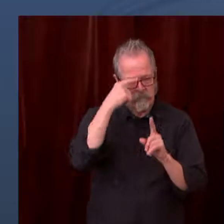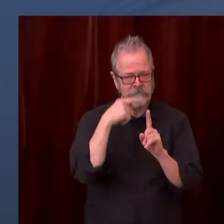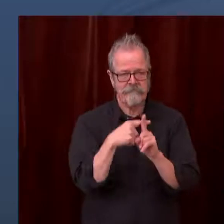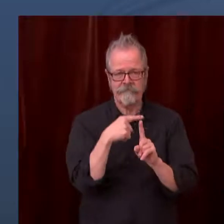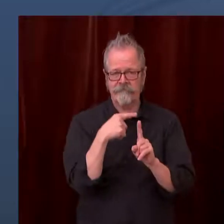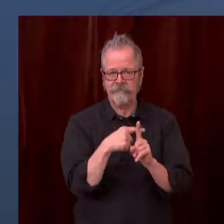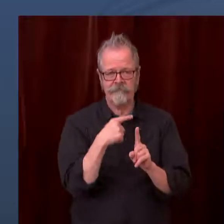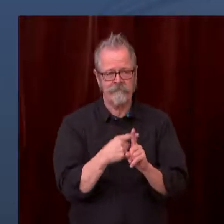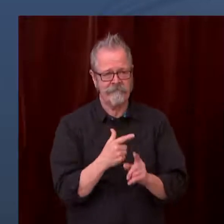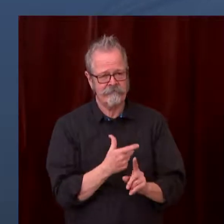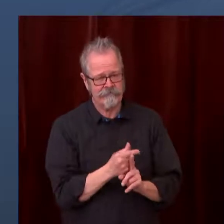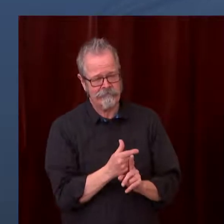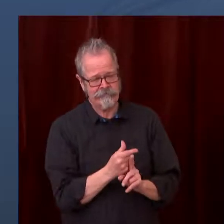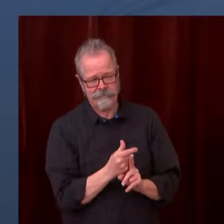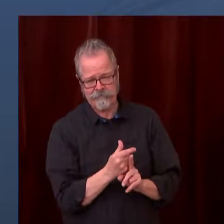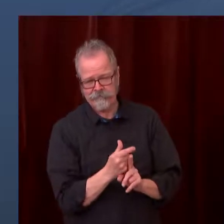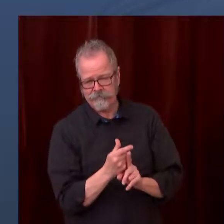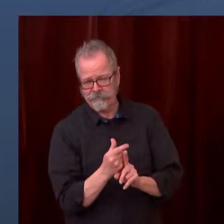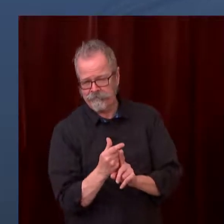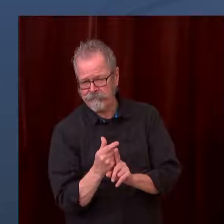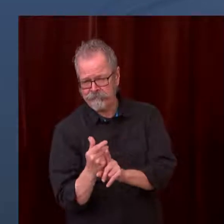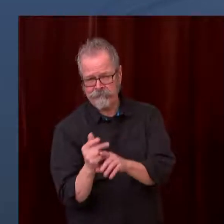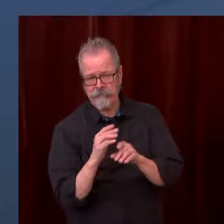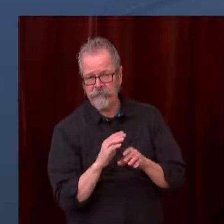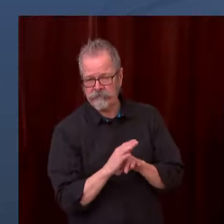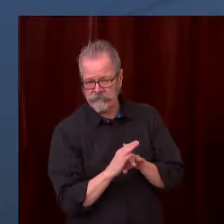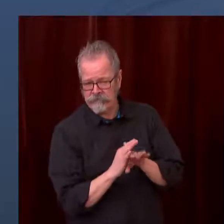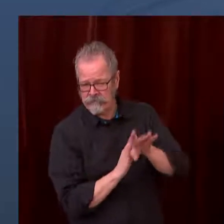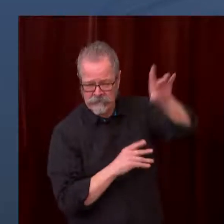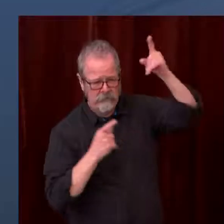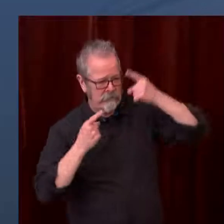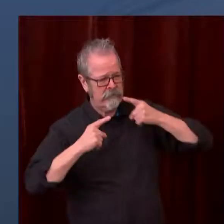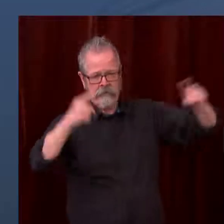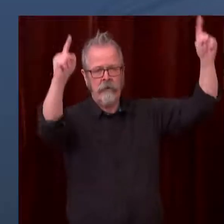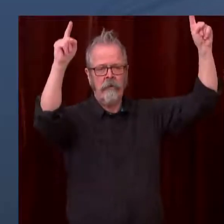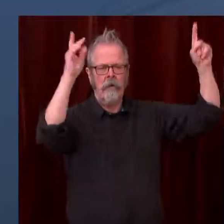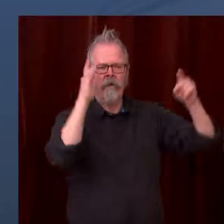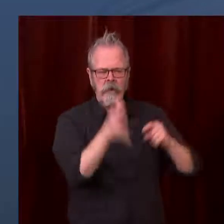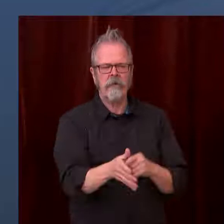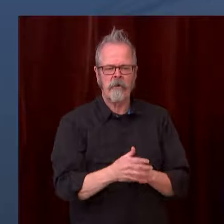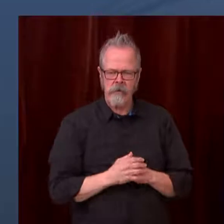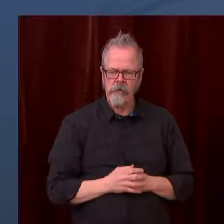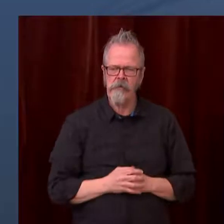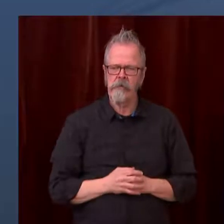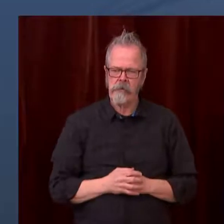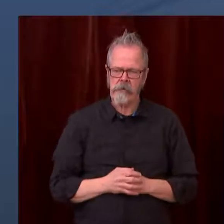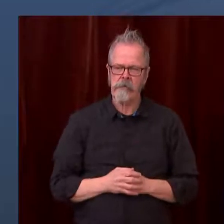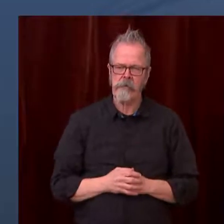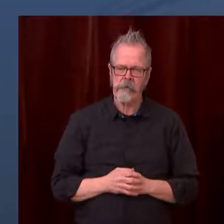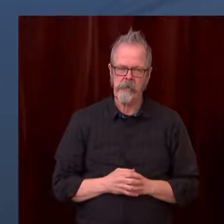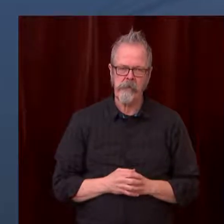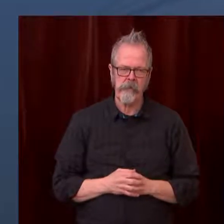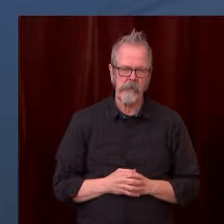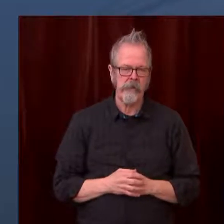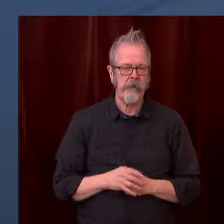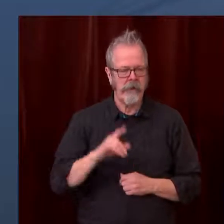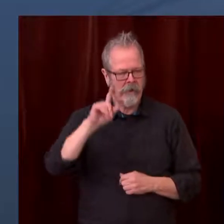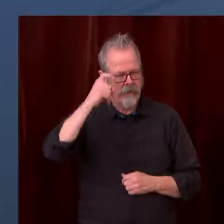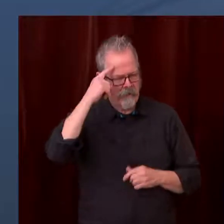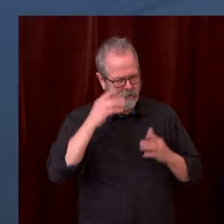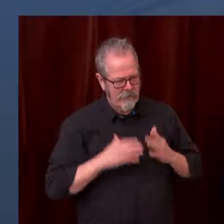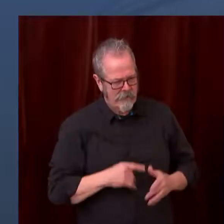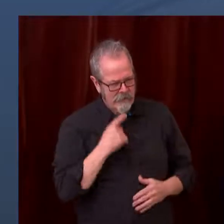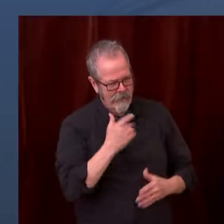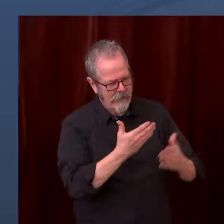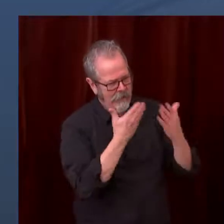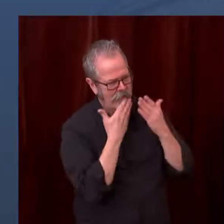supply so we can increase the number of Washingtonians we can vaccinate on a daily basis. Great. Thank you, Doctor. Thanks to your team. I saw